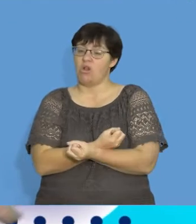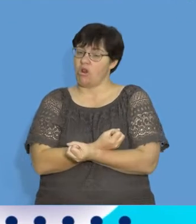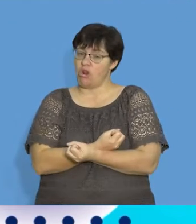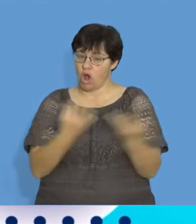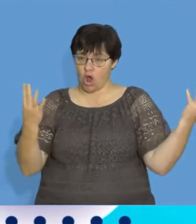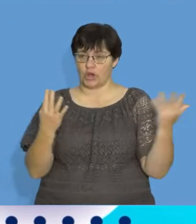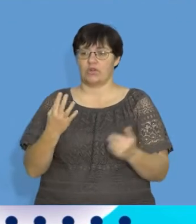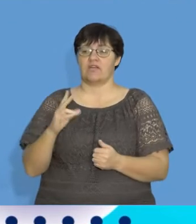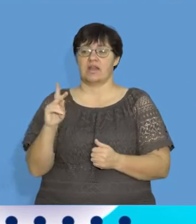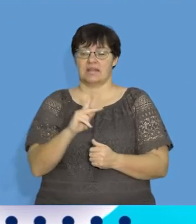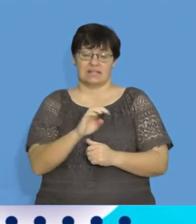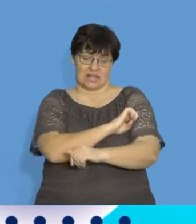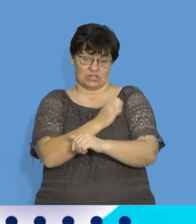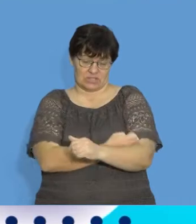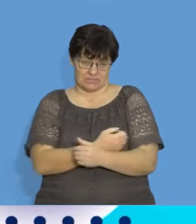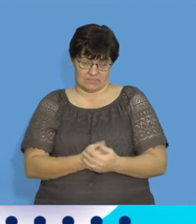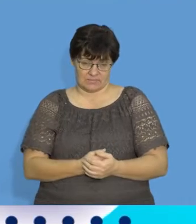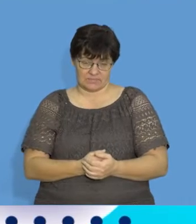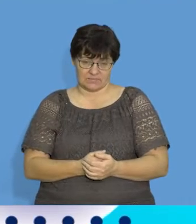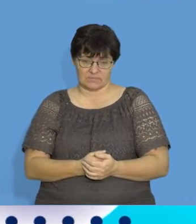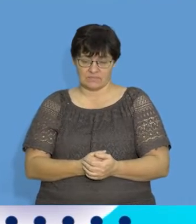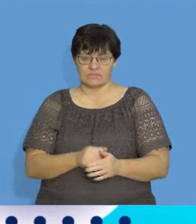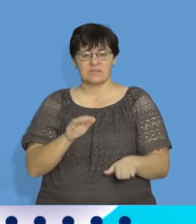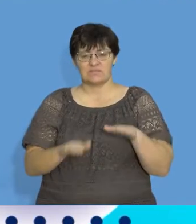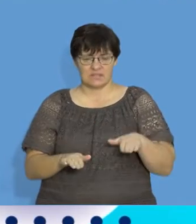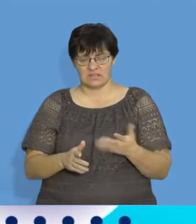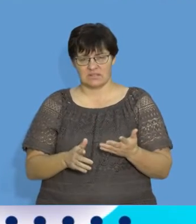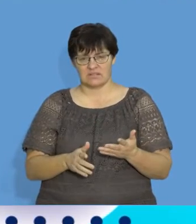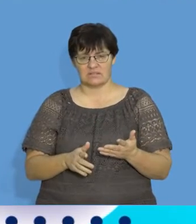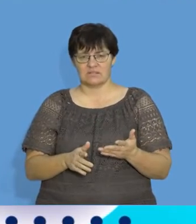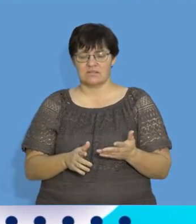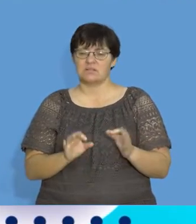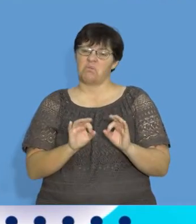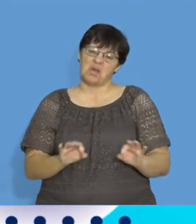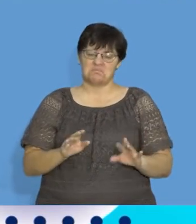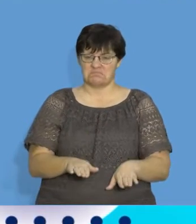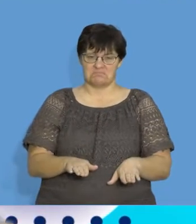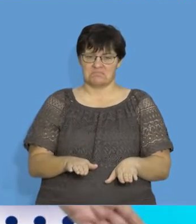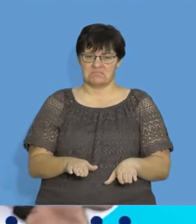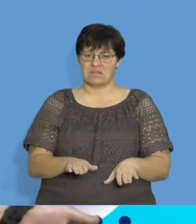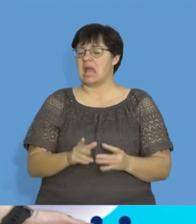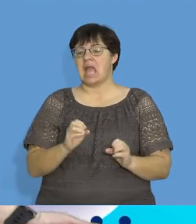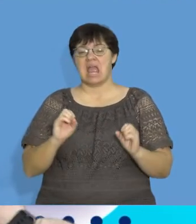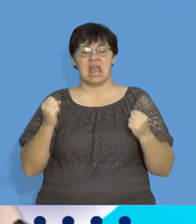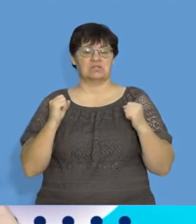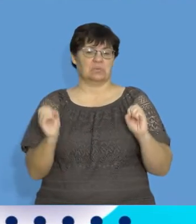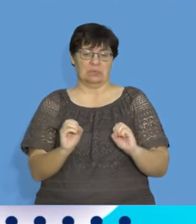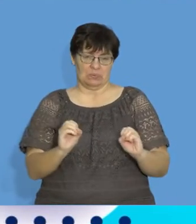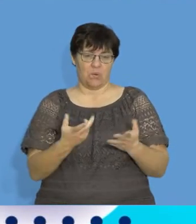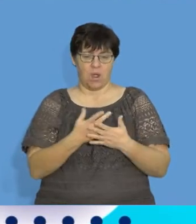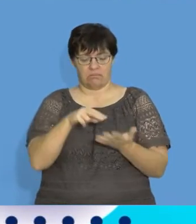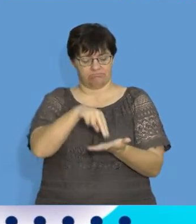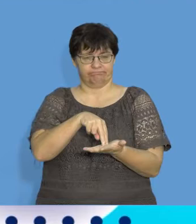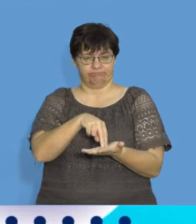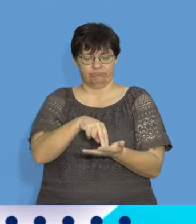lots of kinetic energy. My feet, because they're relatively, well, they are still at the moment, they have no kinetic energy,